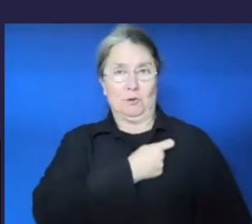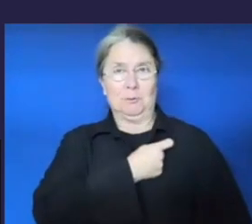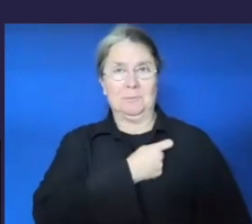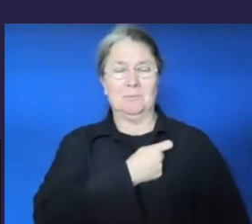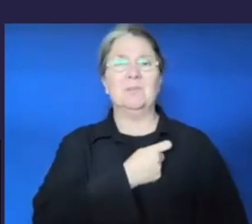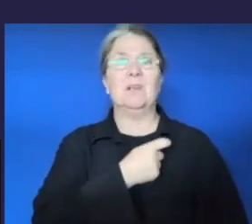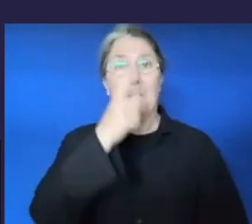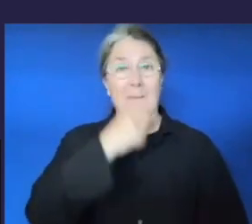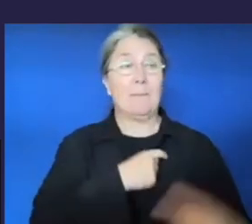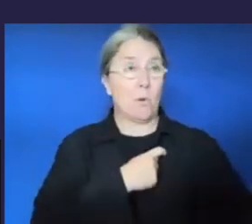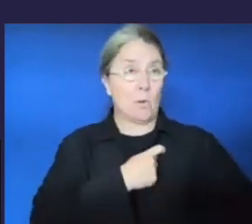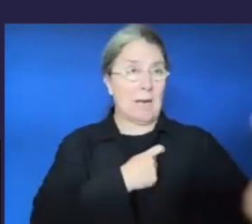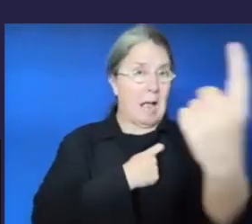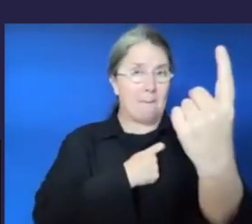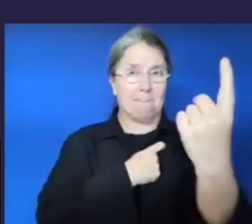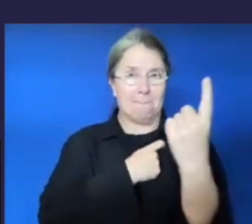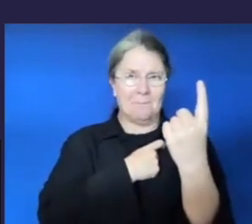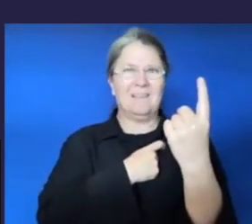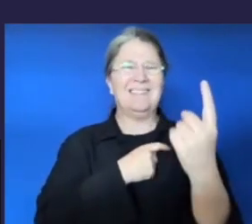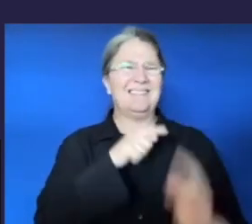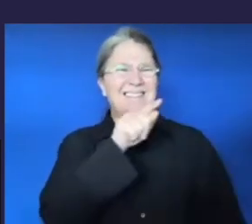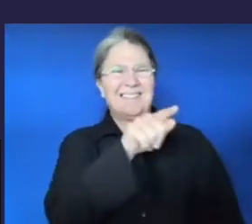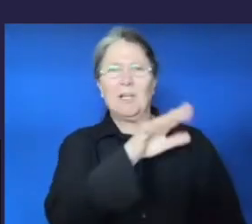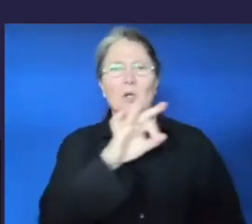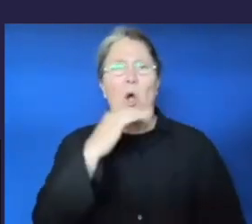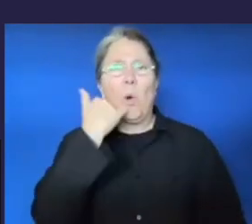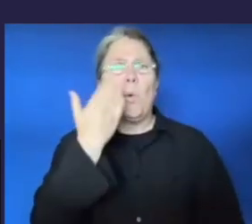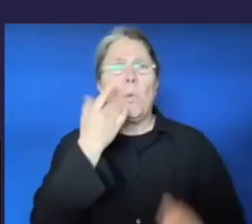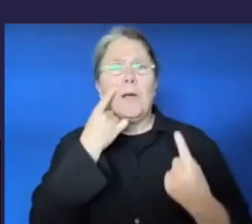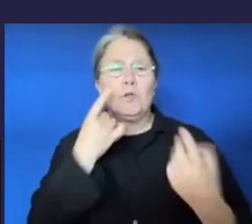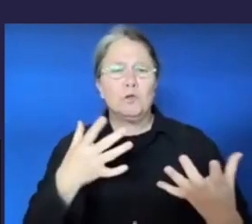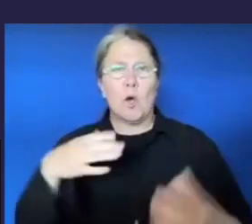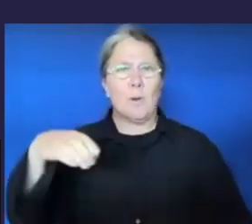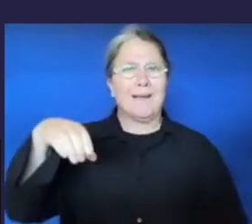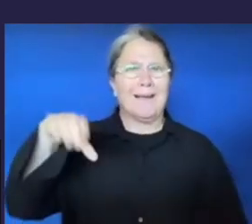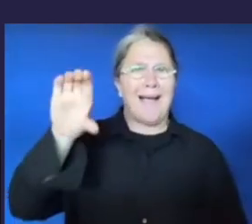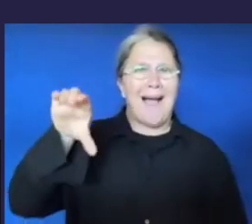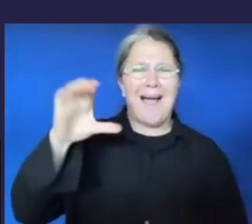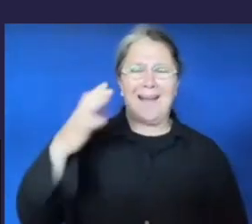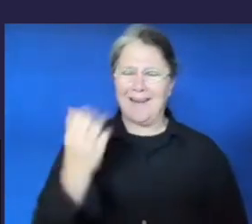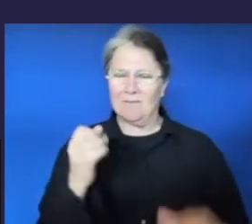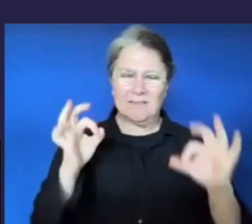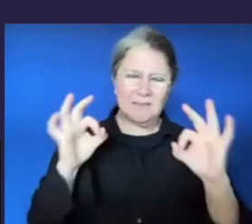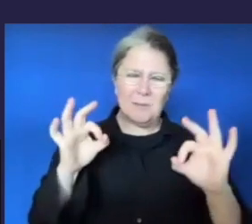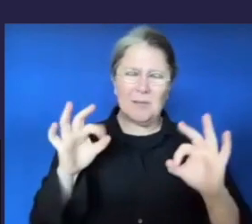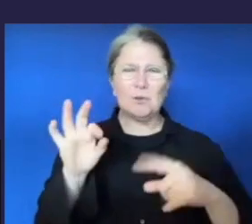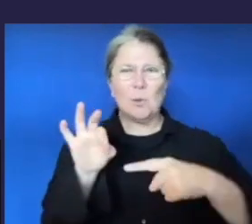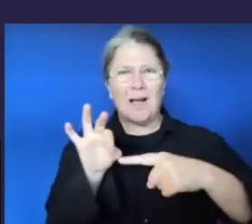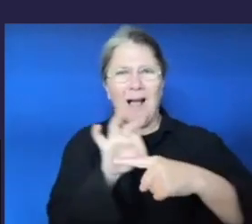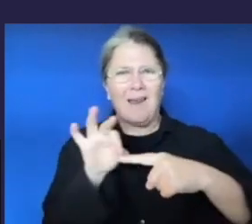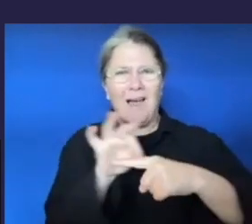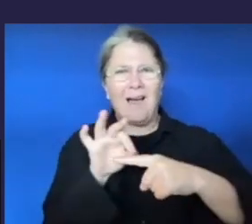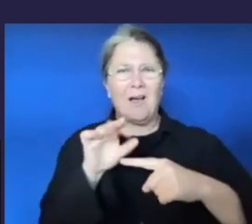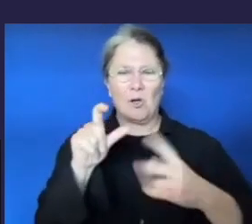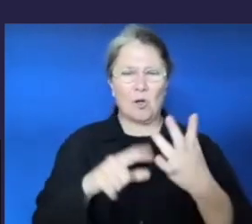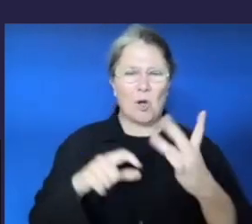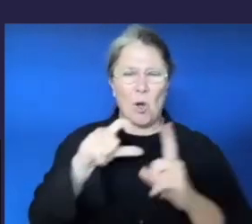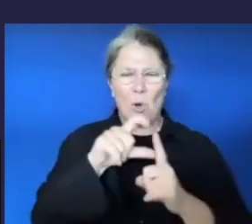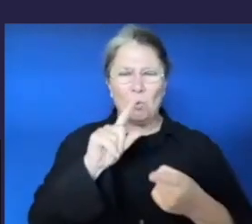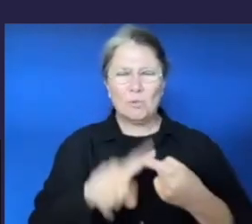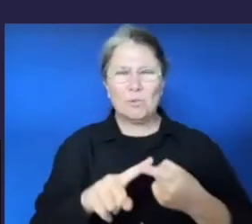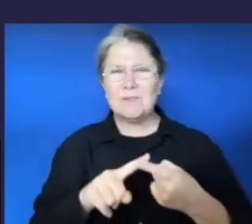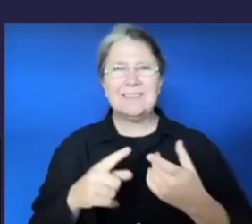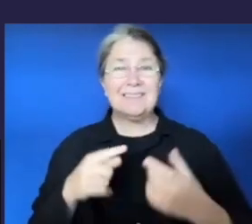in but not always show their membership card, and it was color-coded, and he didn't have the finances to set